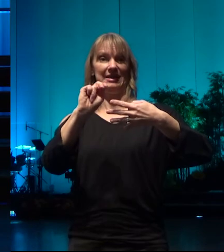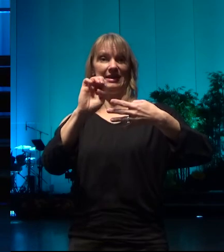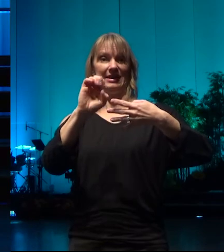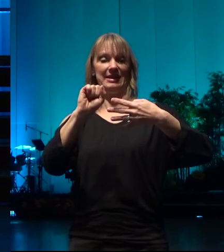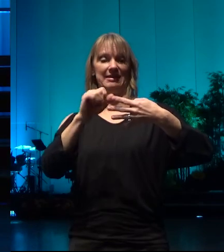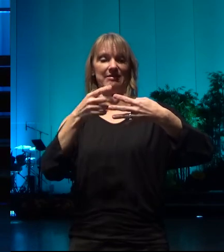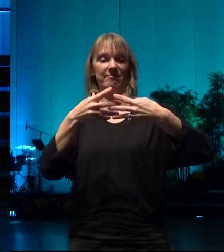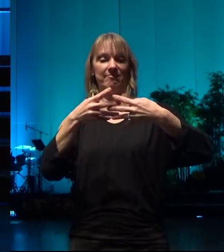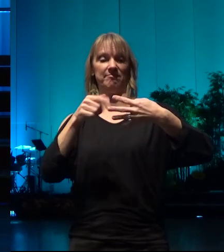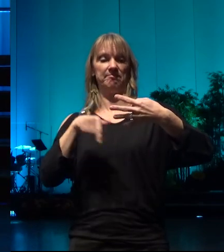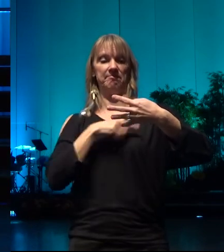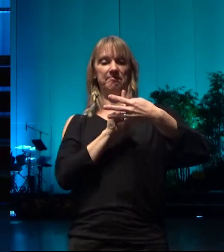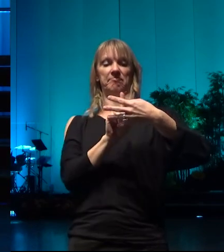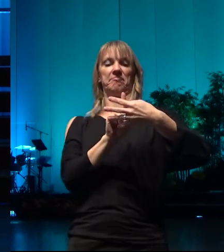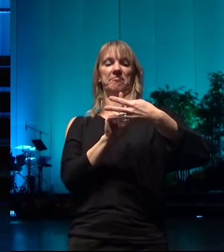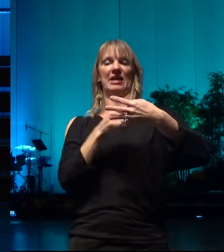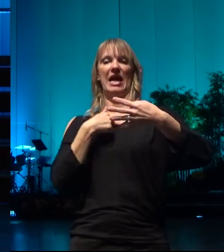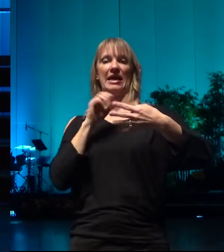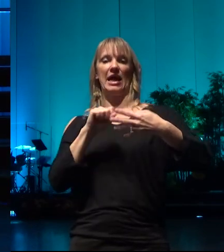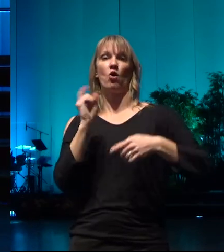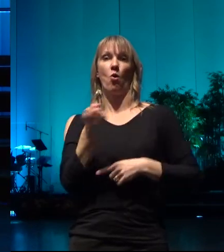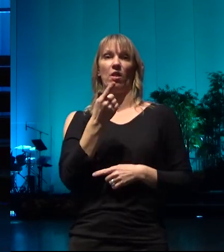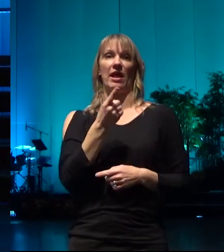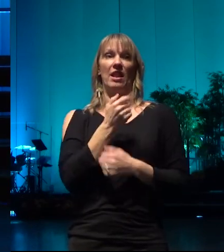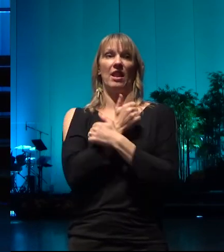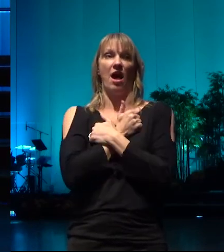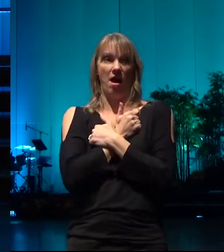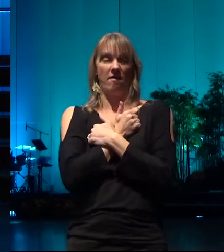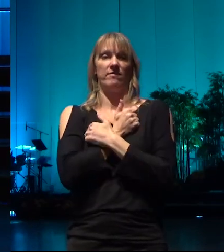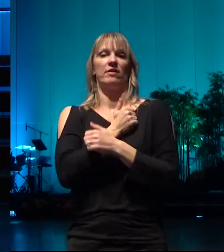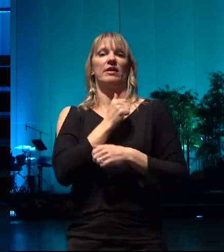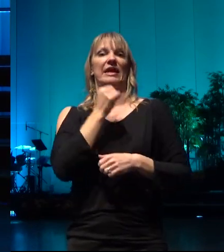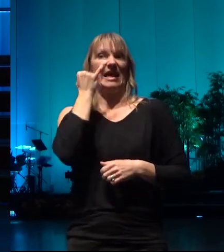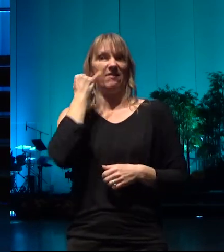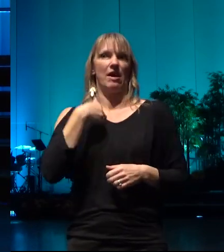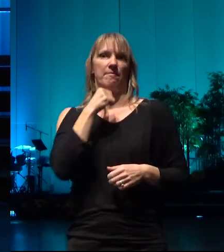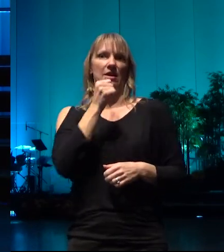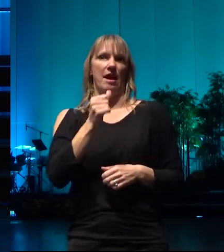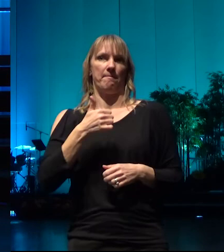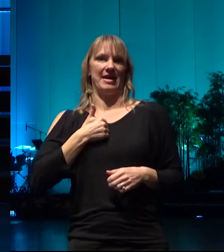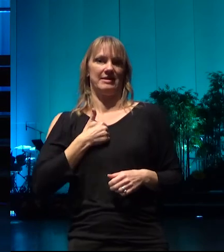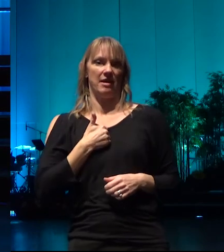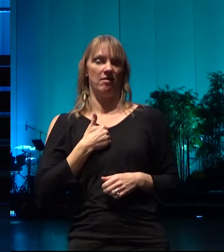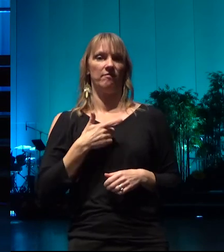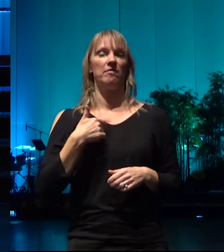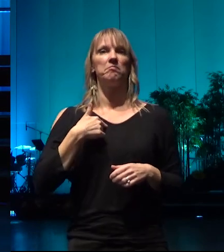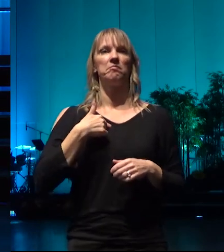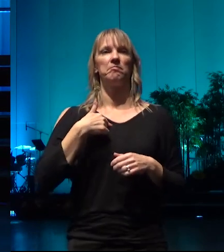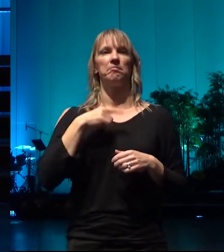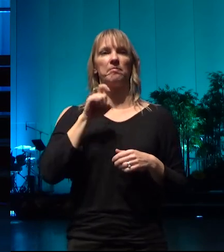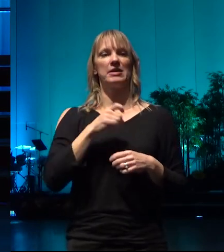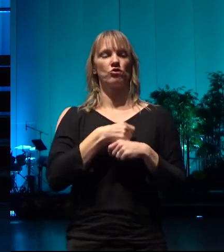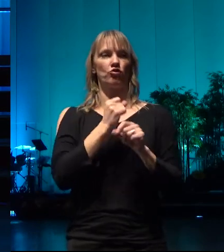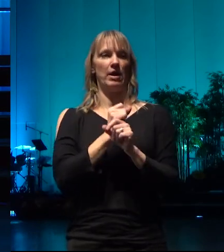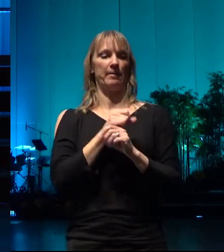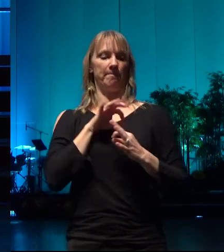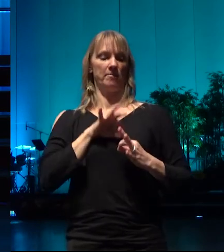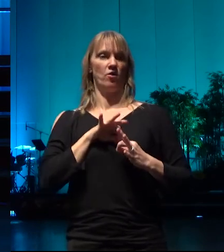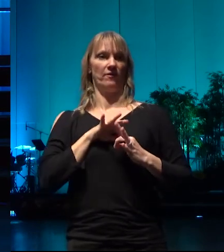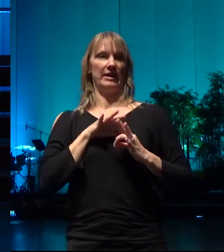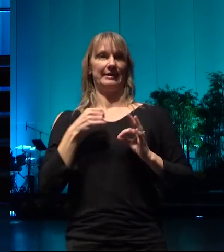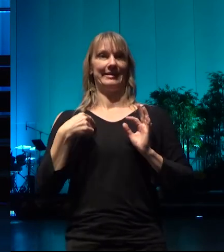saying, I can only be loved if I'm not who I really am. And I have to develop some perfect image